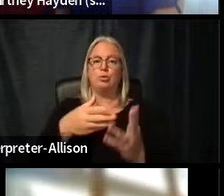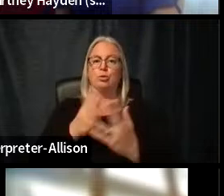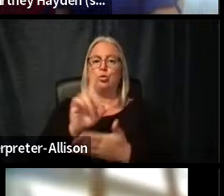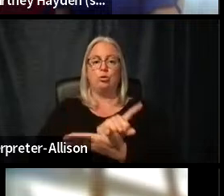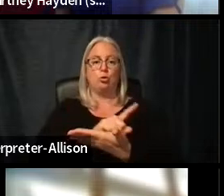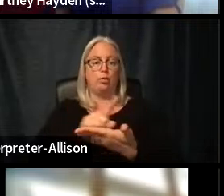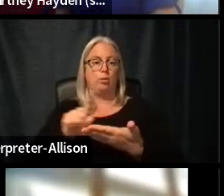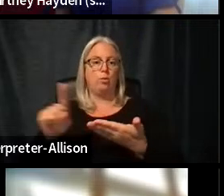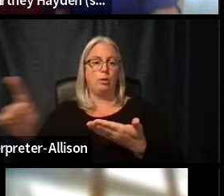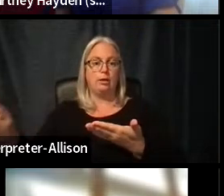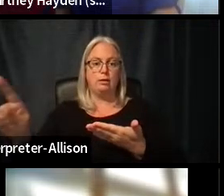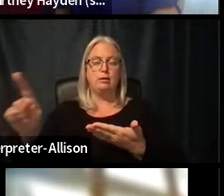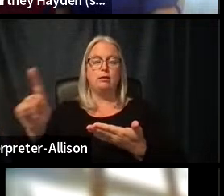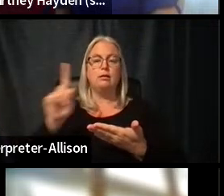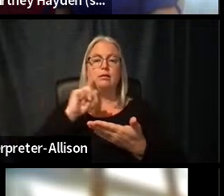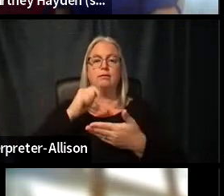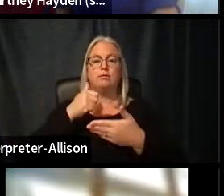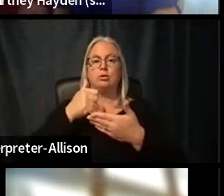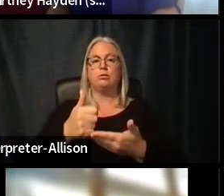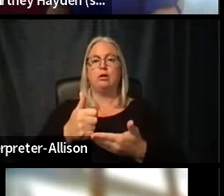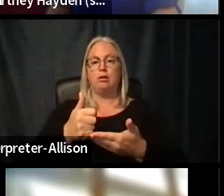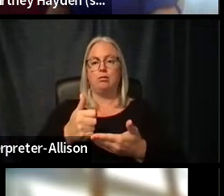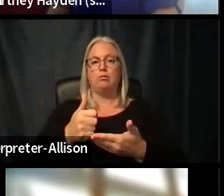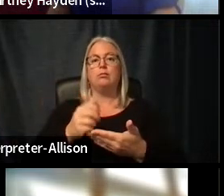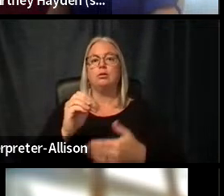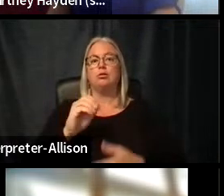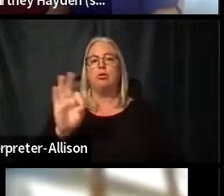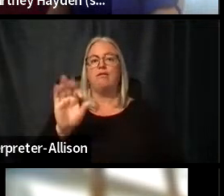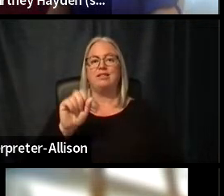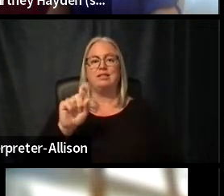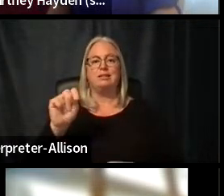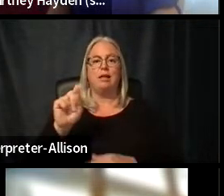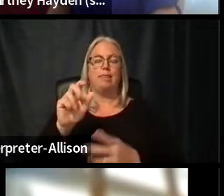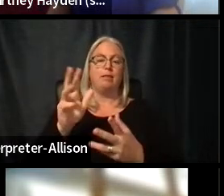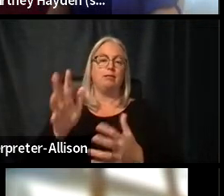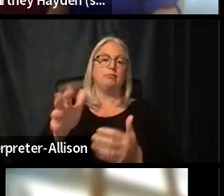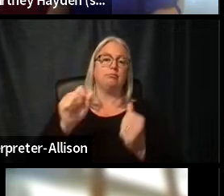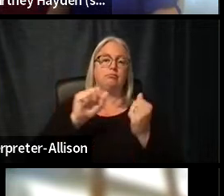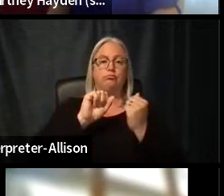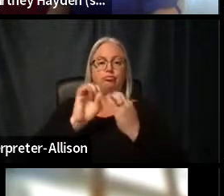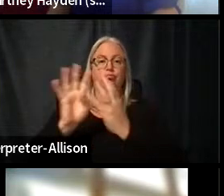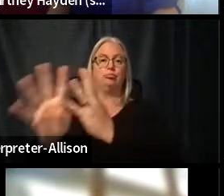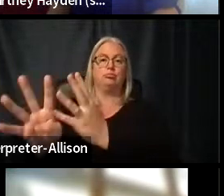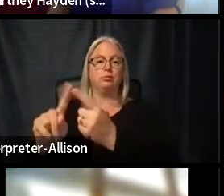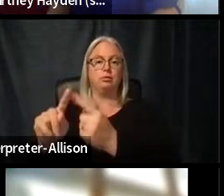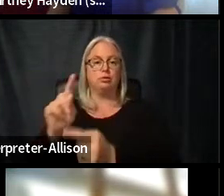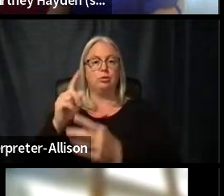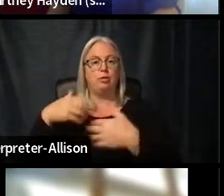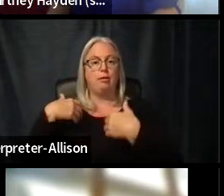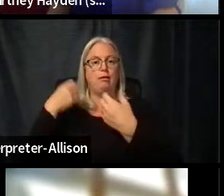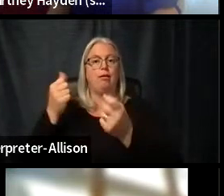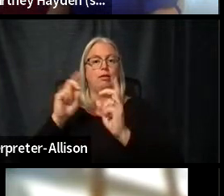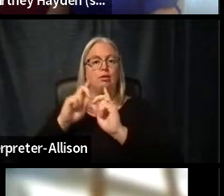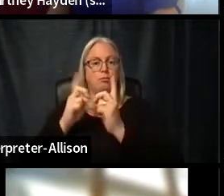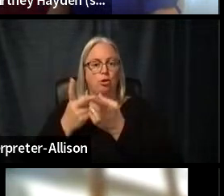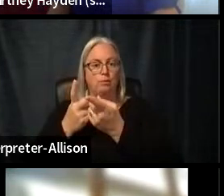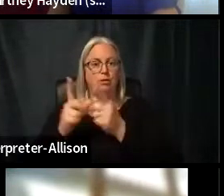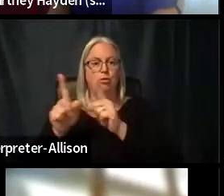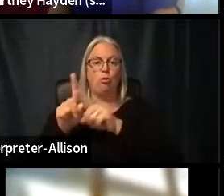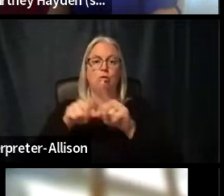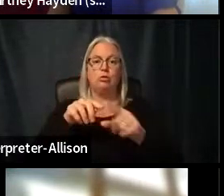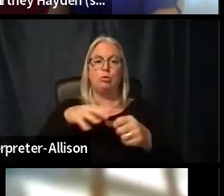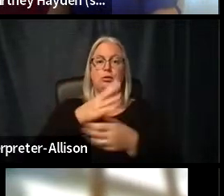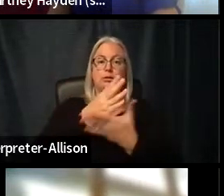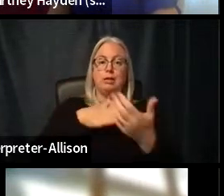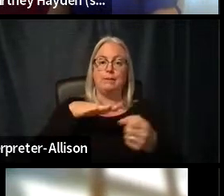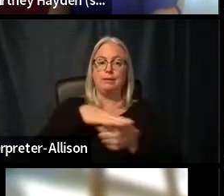week to help offset the rush to the health department, and also be in neighborhoods